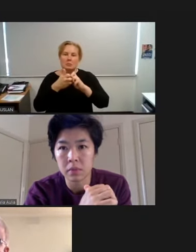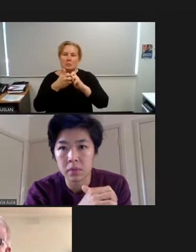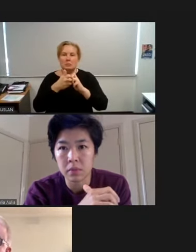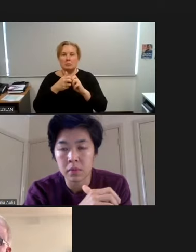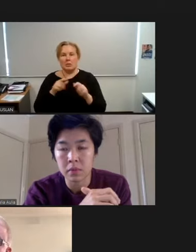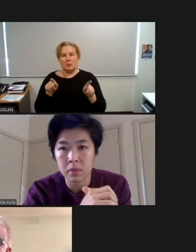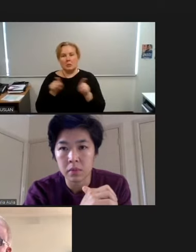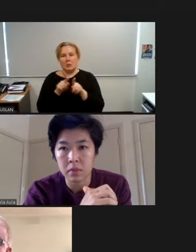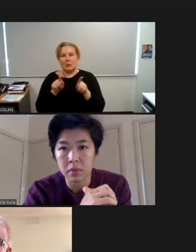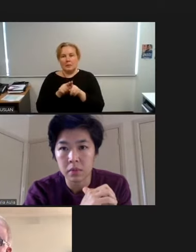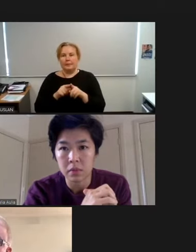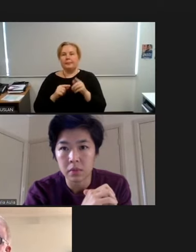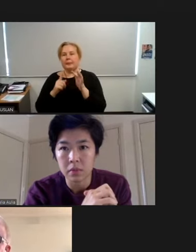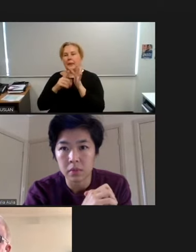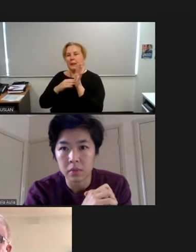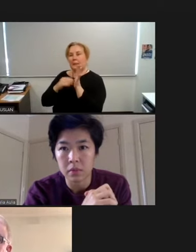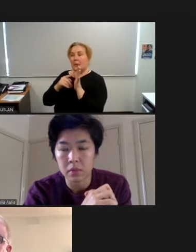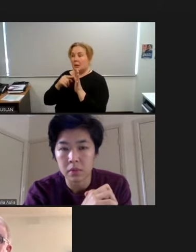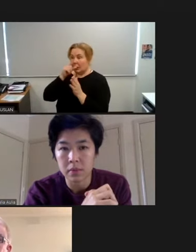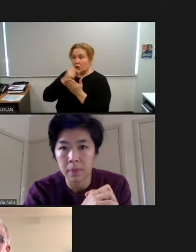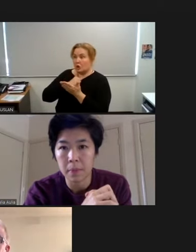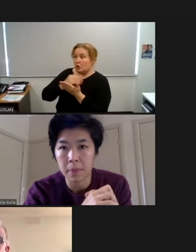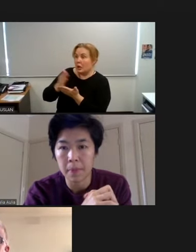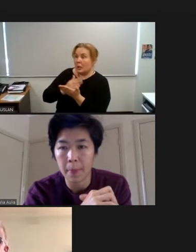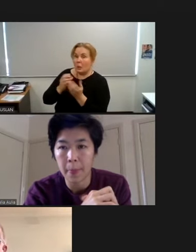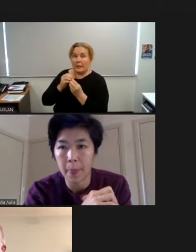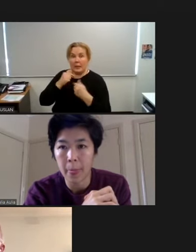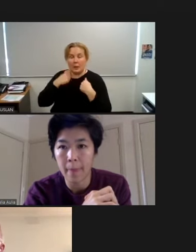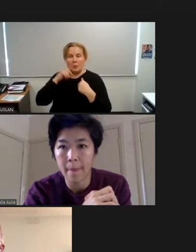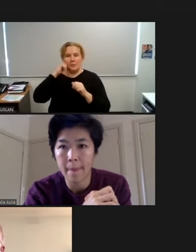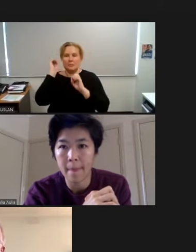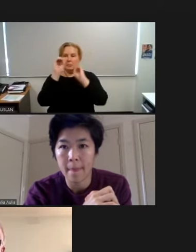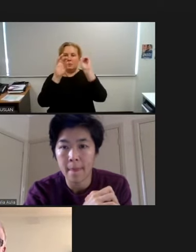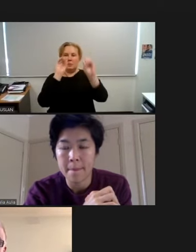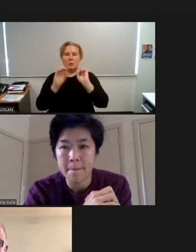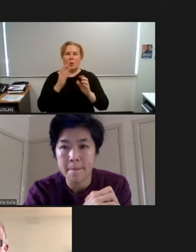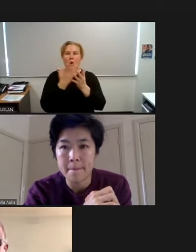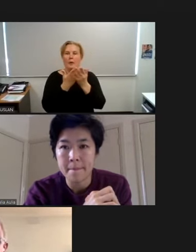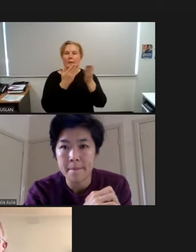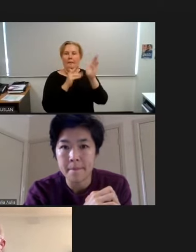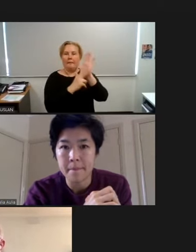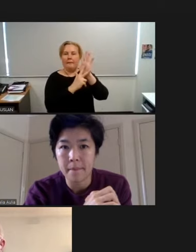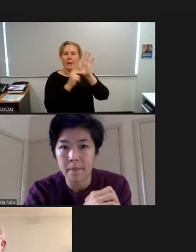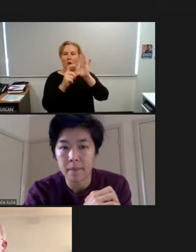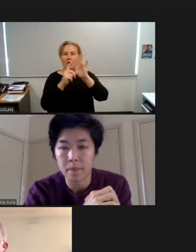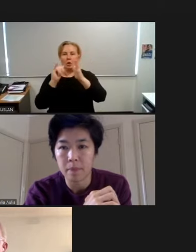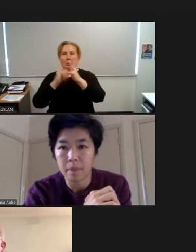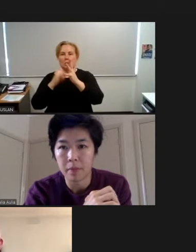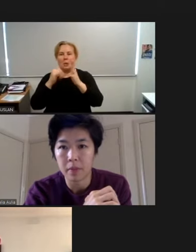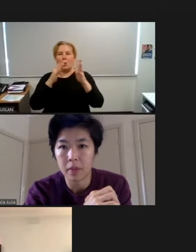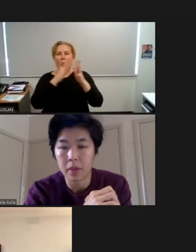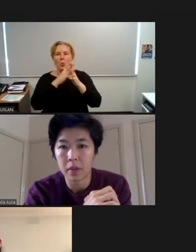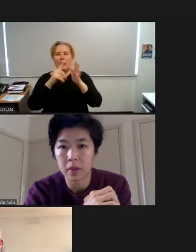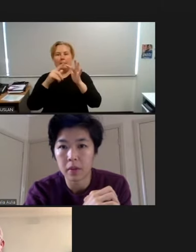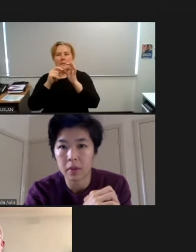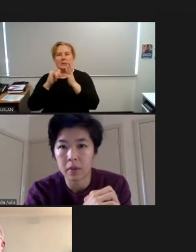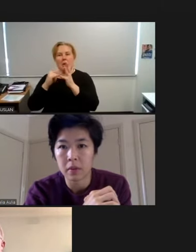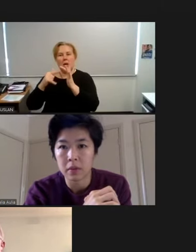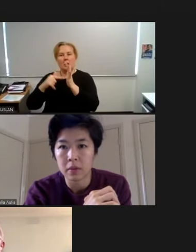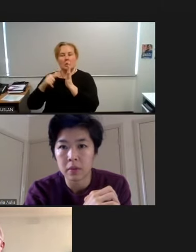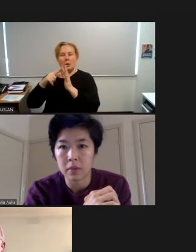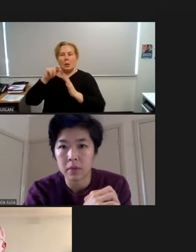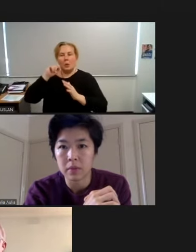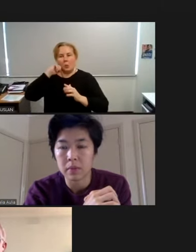contact with us, we'll put that up on the VCOSS website and look at making sure that we share it through our channels